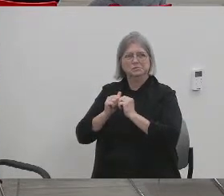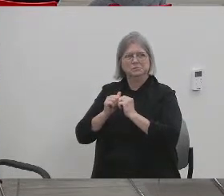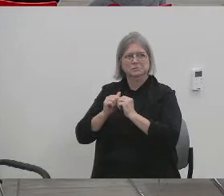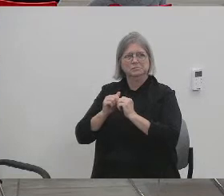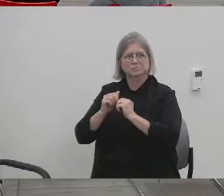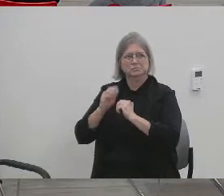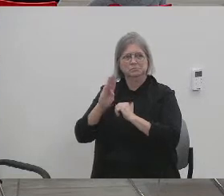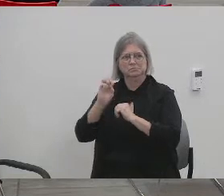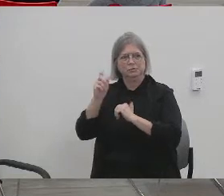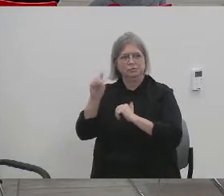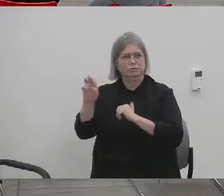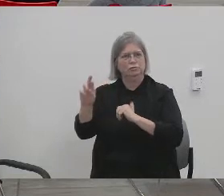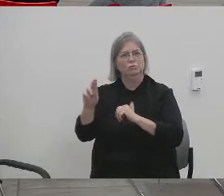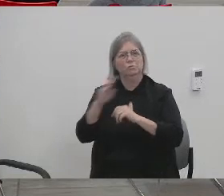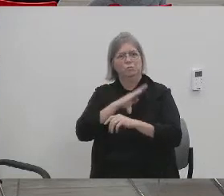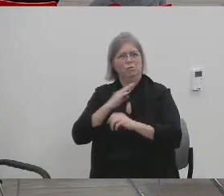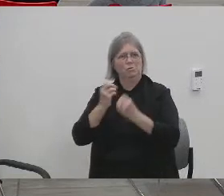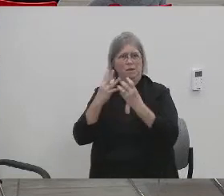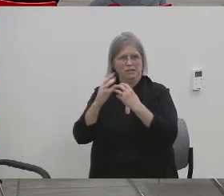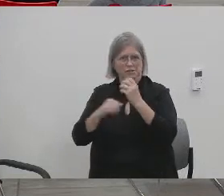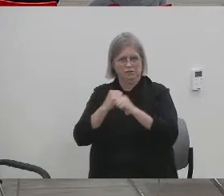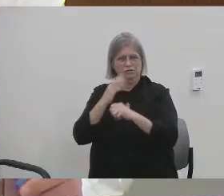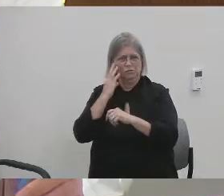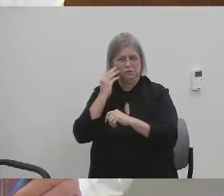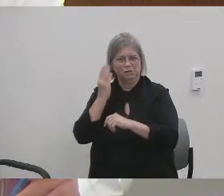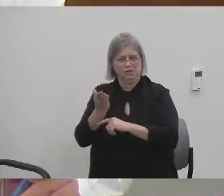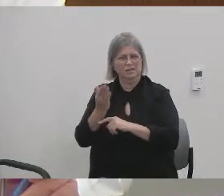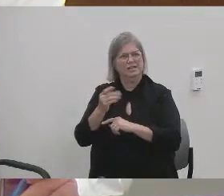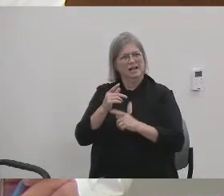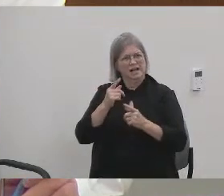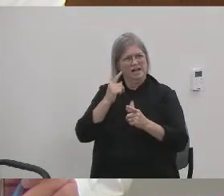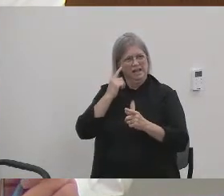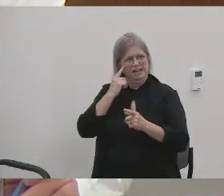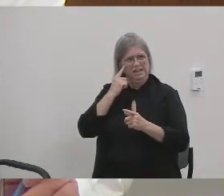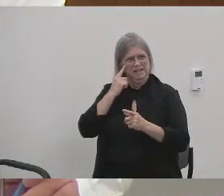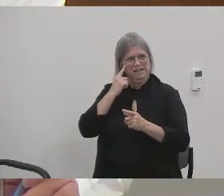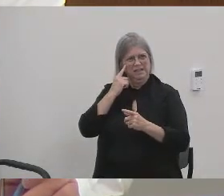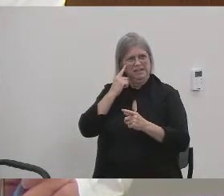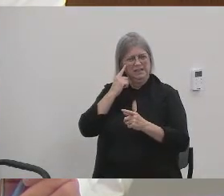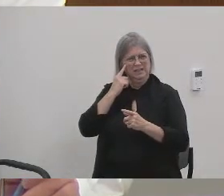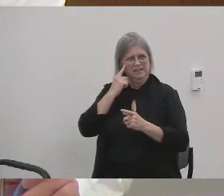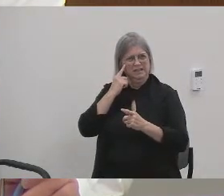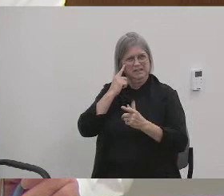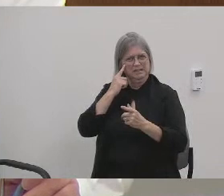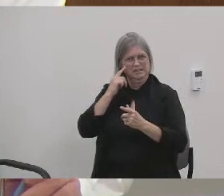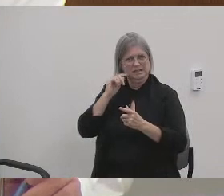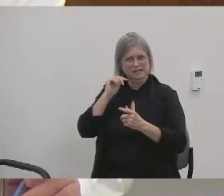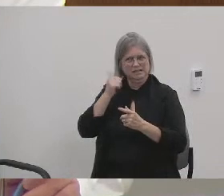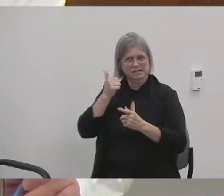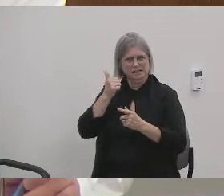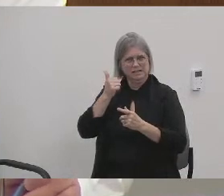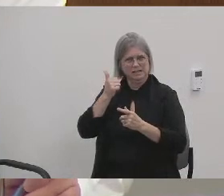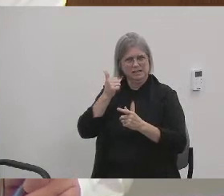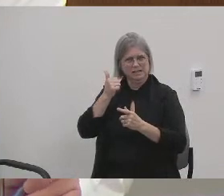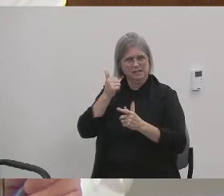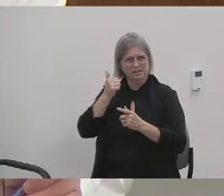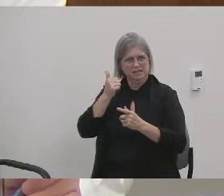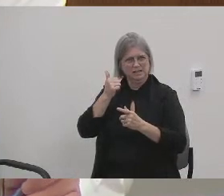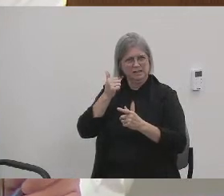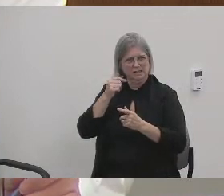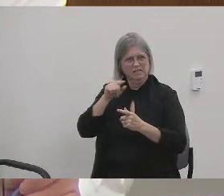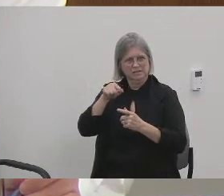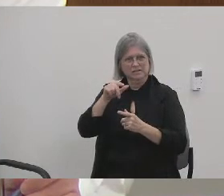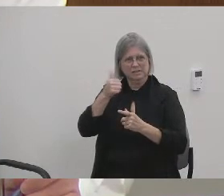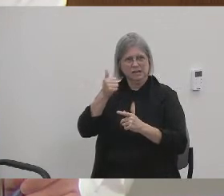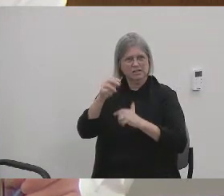board for many years. I think this is the 10th women's season on those tennis courts out there. So those tennis courts have been out there for